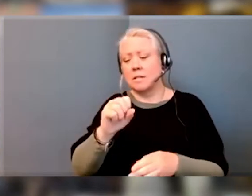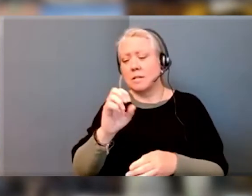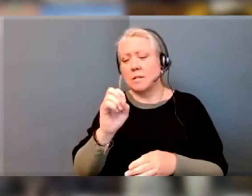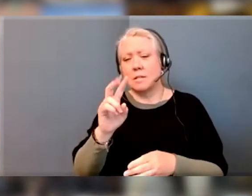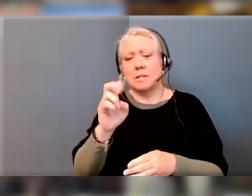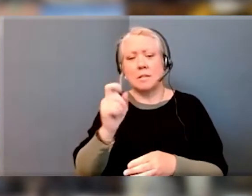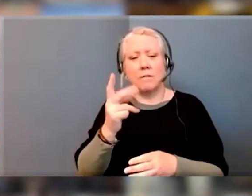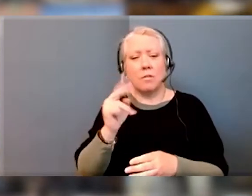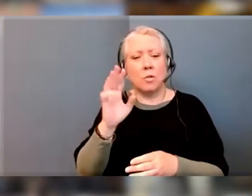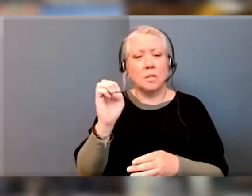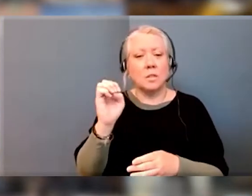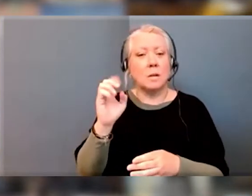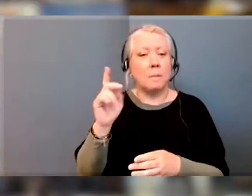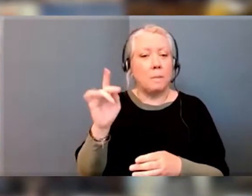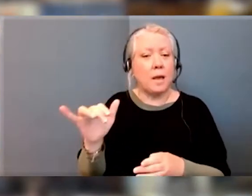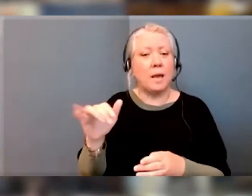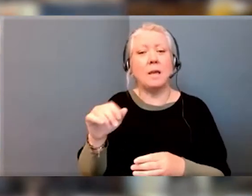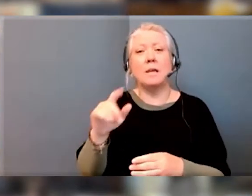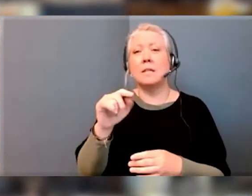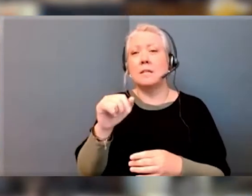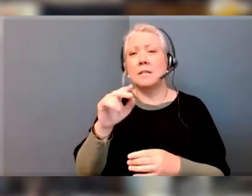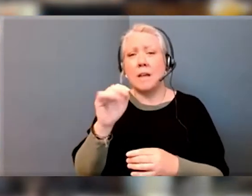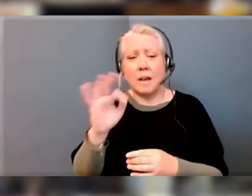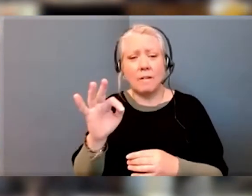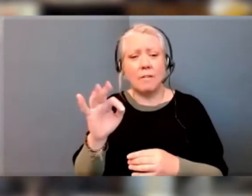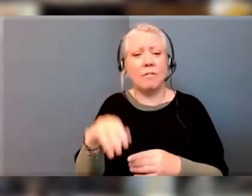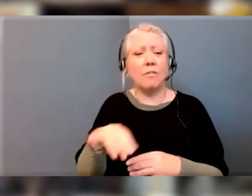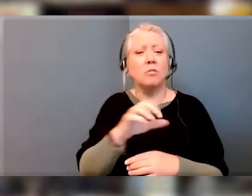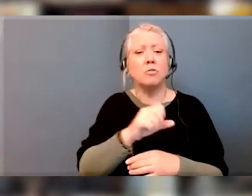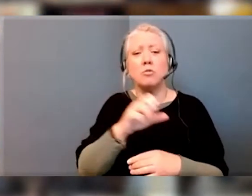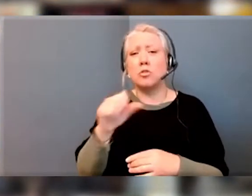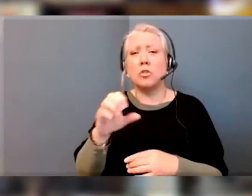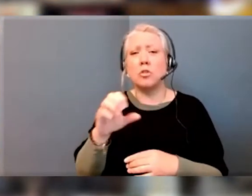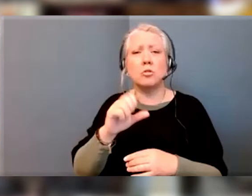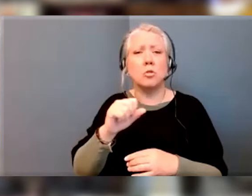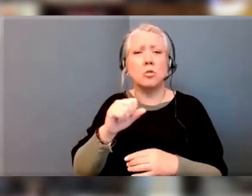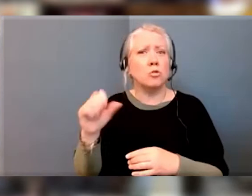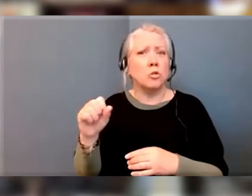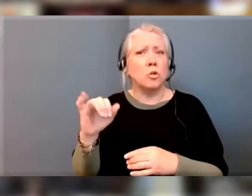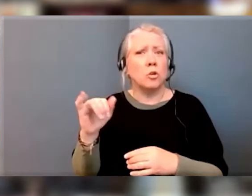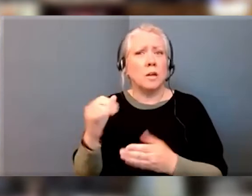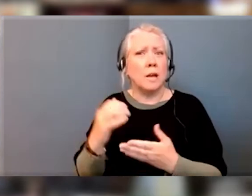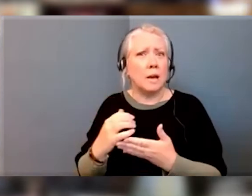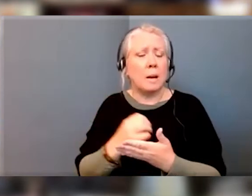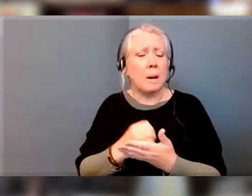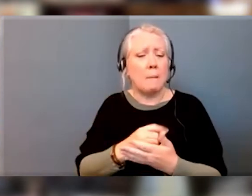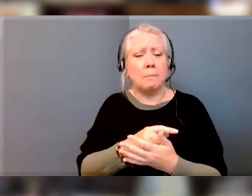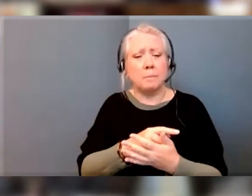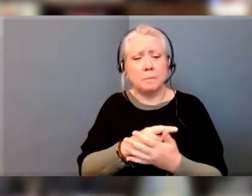business, TANF, or Social Security and Social Security income.